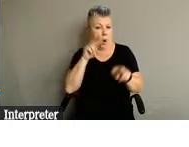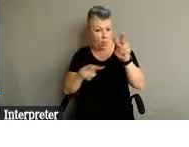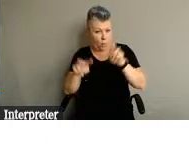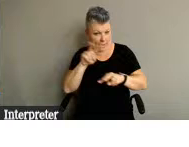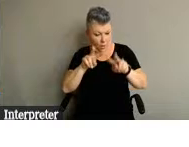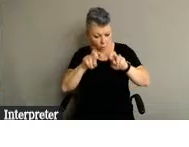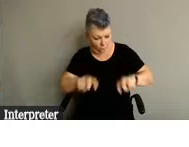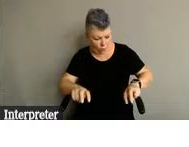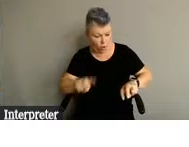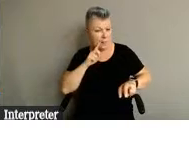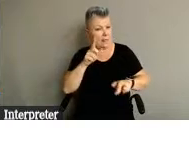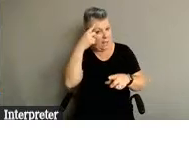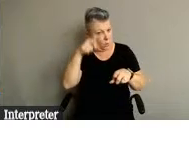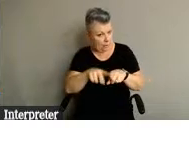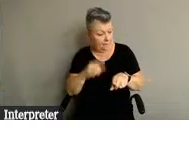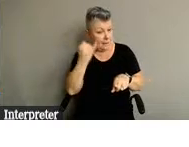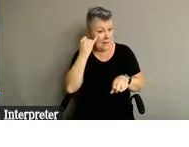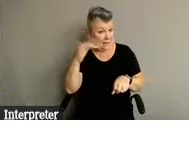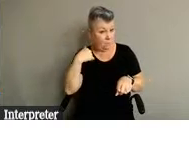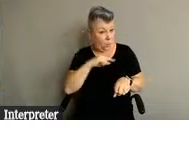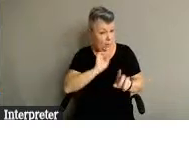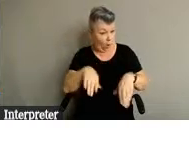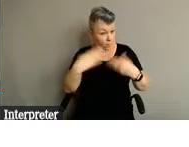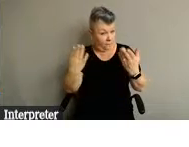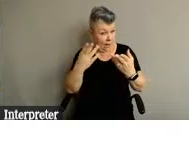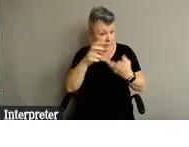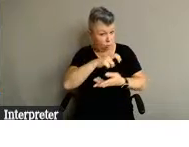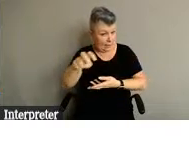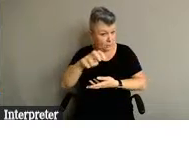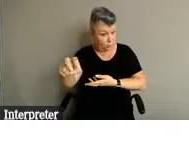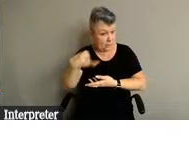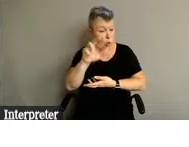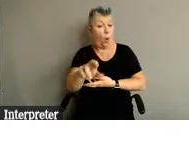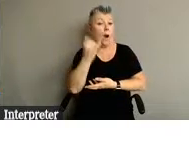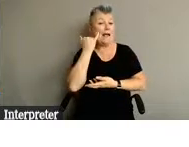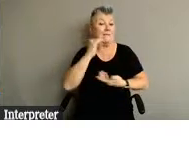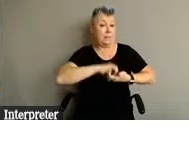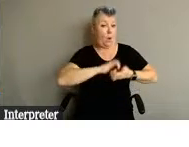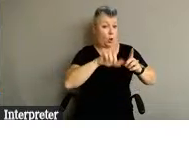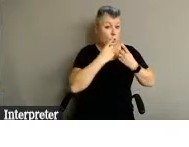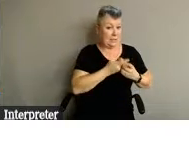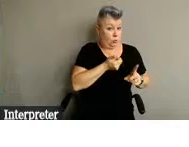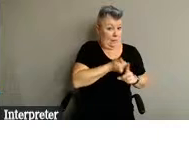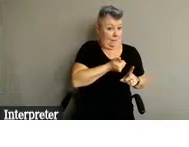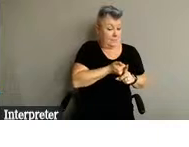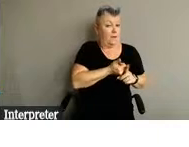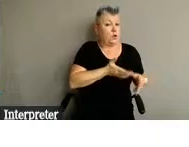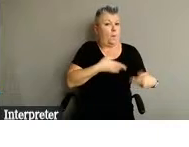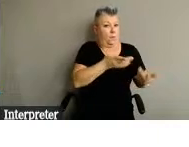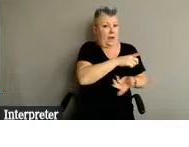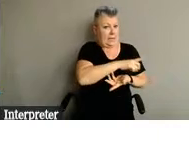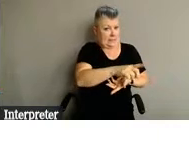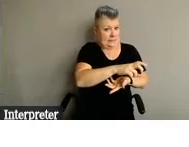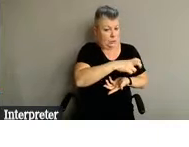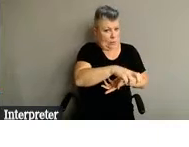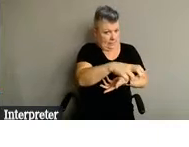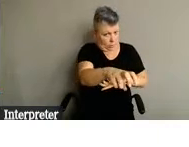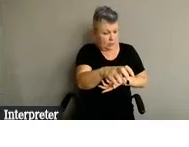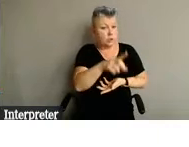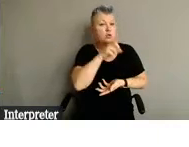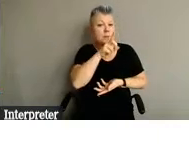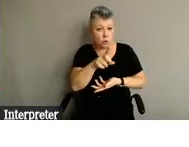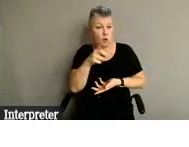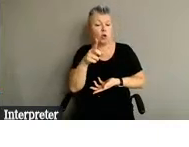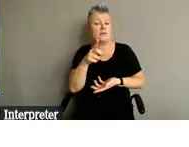that if we're providing transportation and or if that partner district is providing transportation as a related service, that it is supporting the needs of